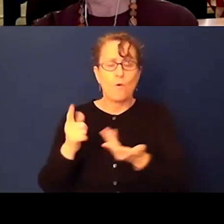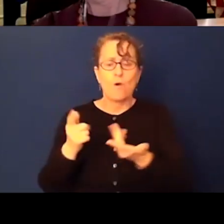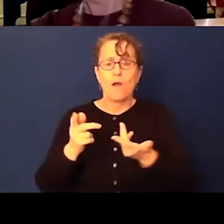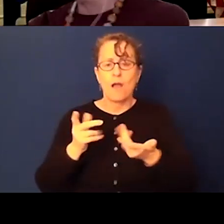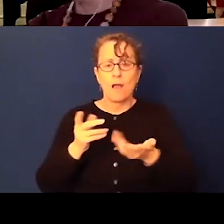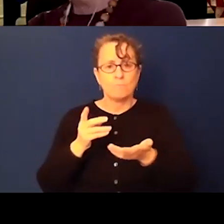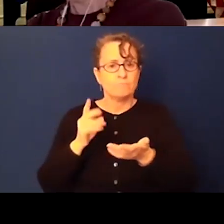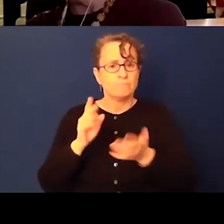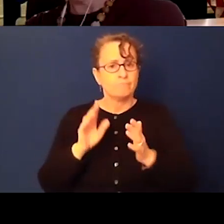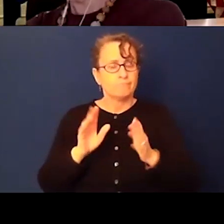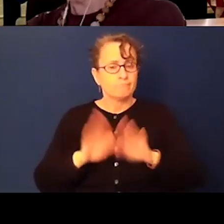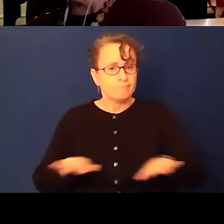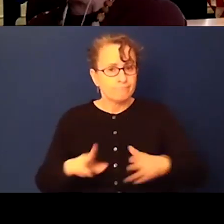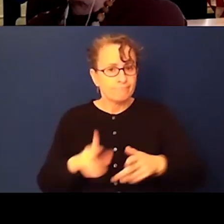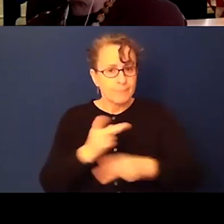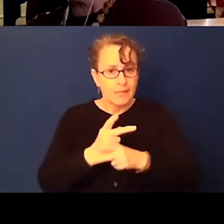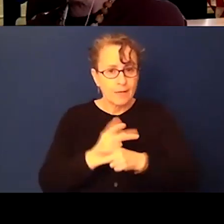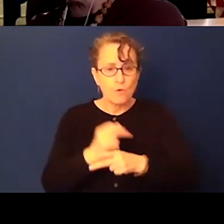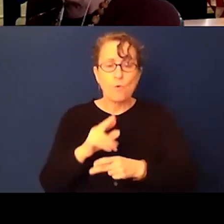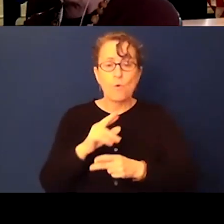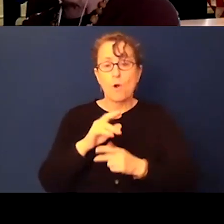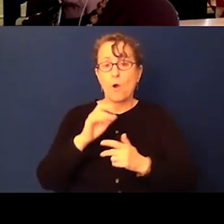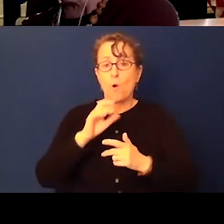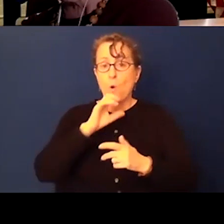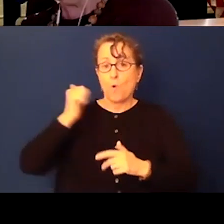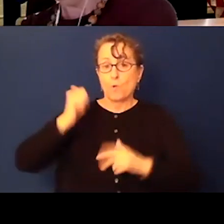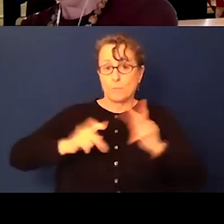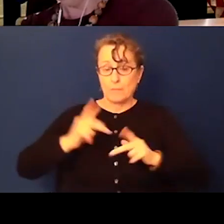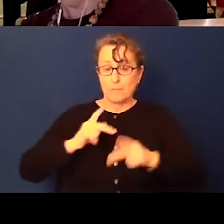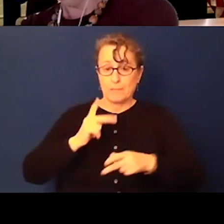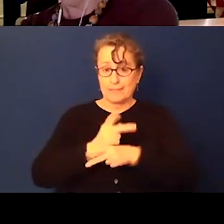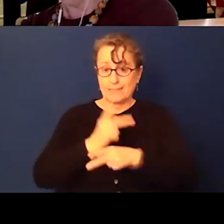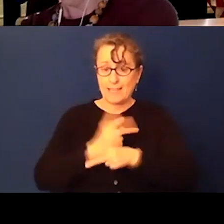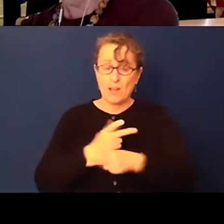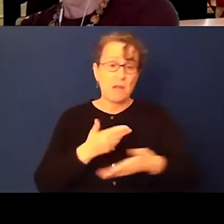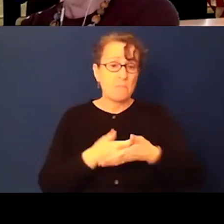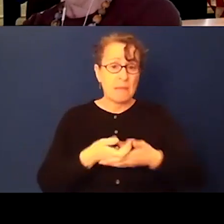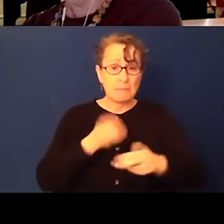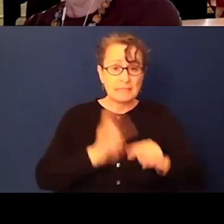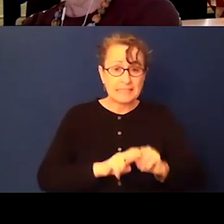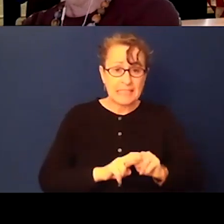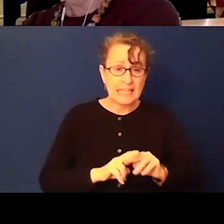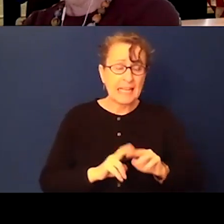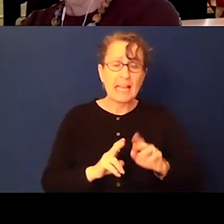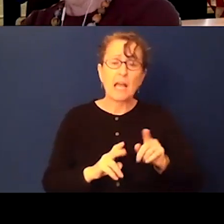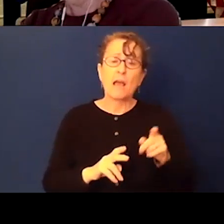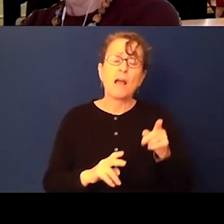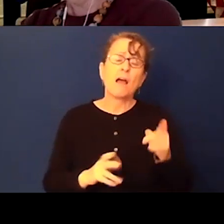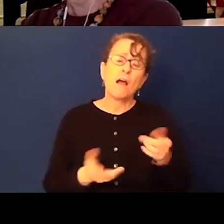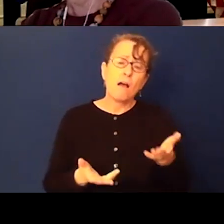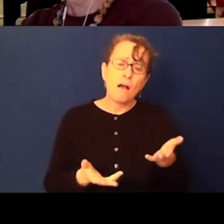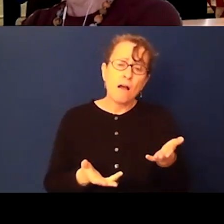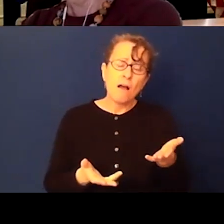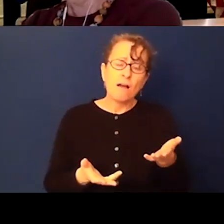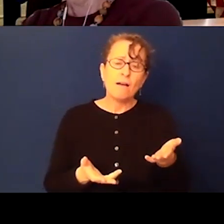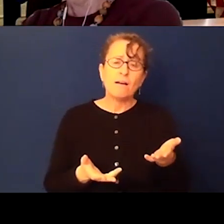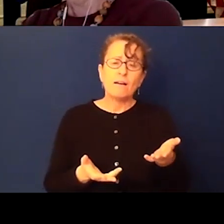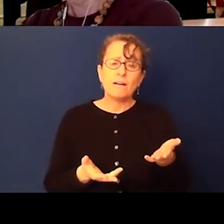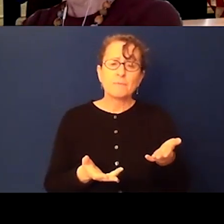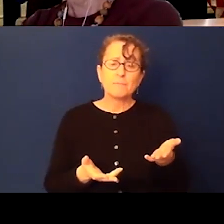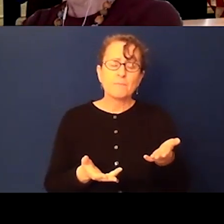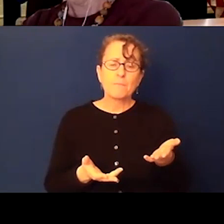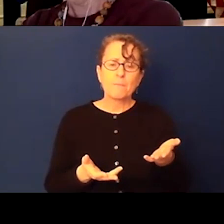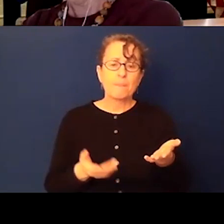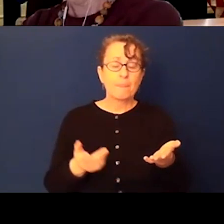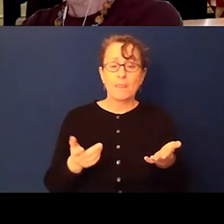It won't always be the case, particularly with babysitting expenses, but perhaps other expenses as well. It won't always be the case that one of you